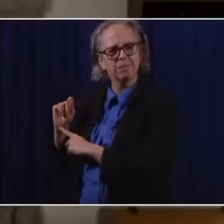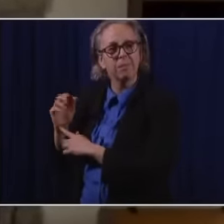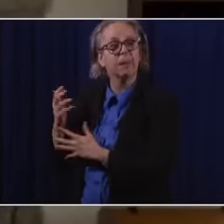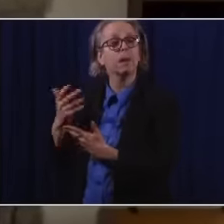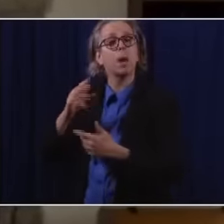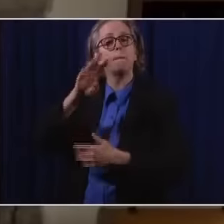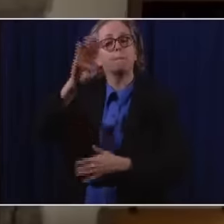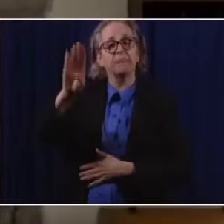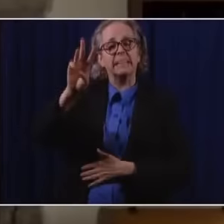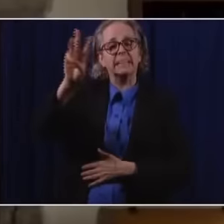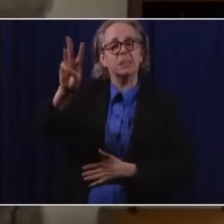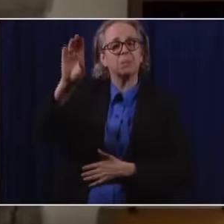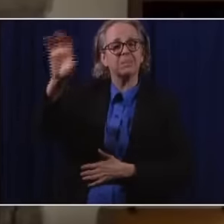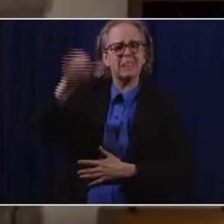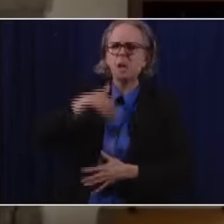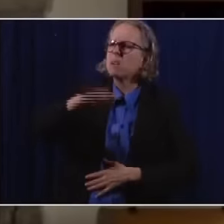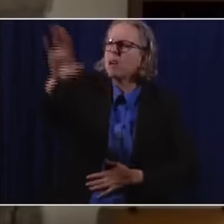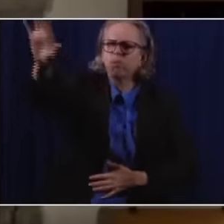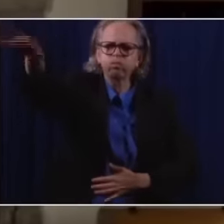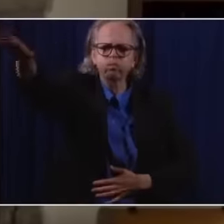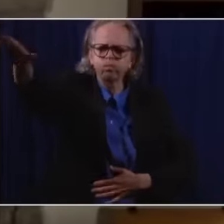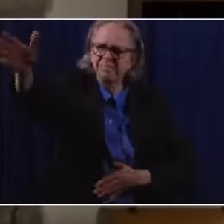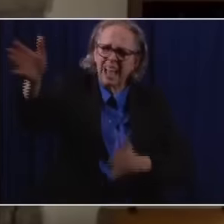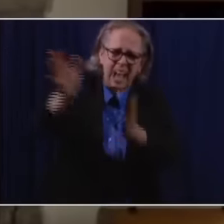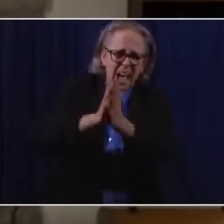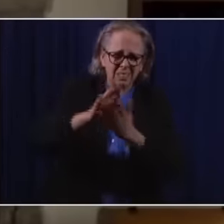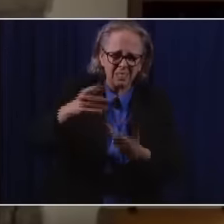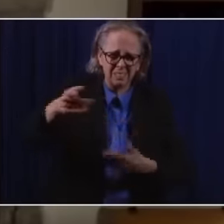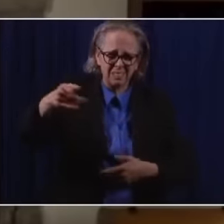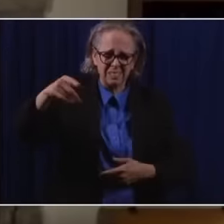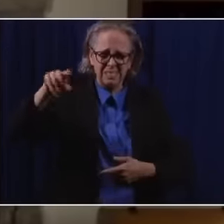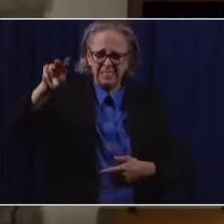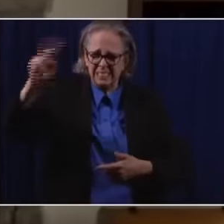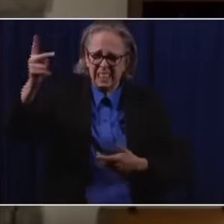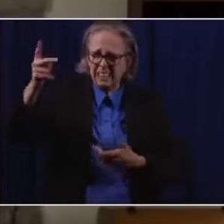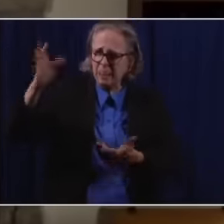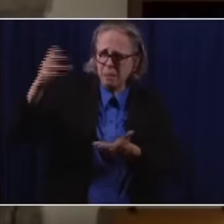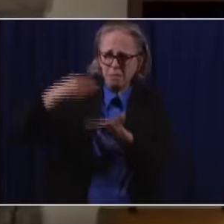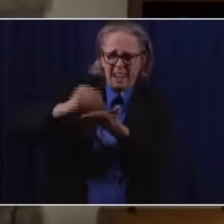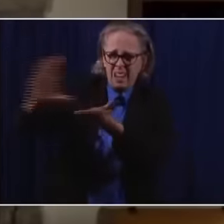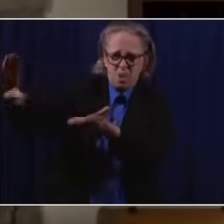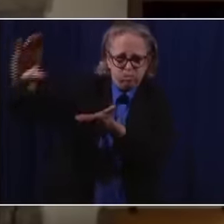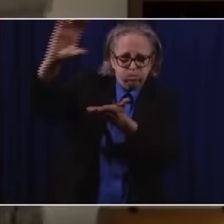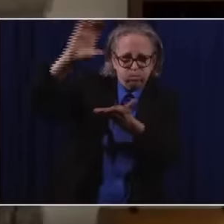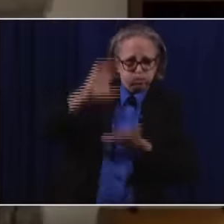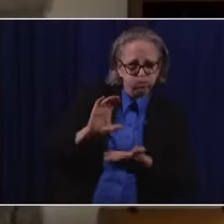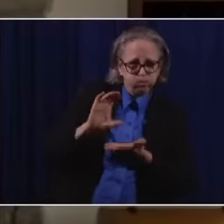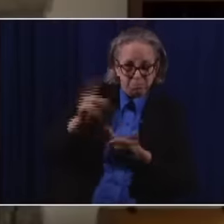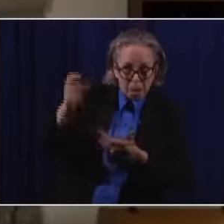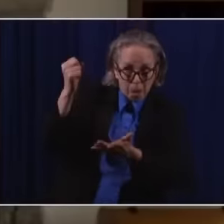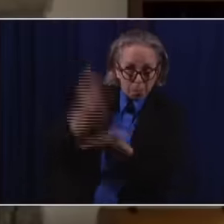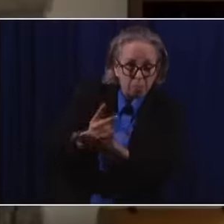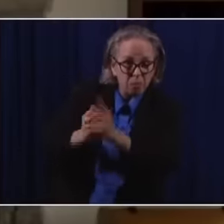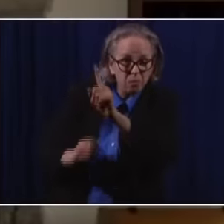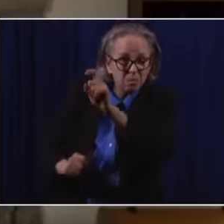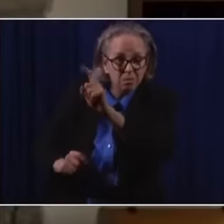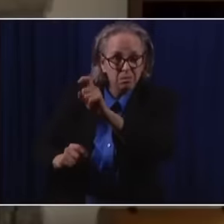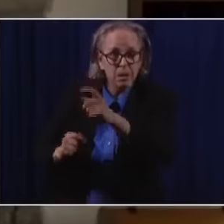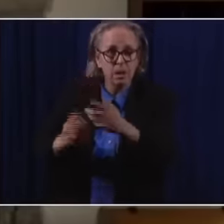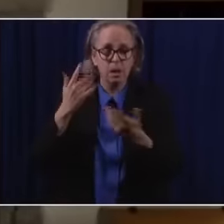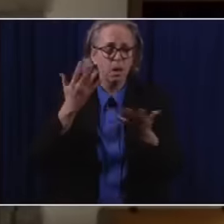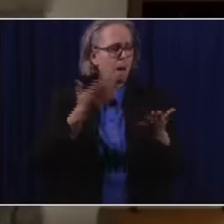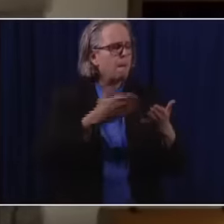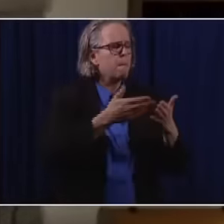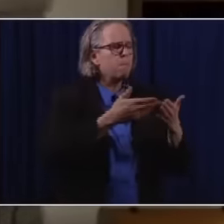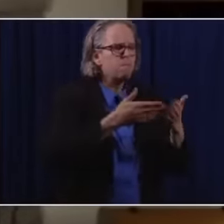Directors to approve a second dividend for public and private employers as financial support during the